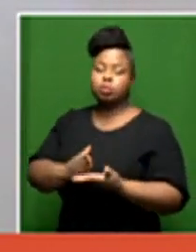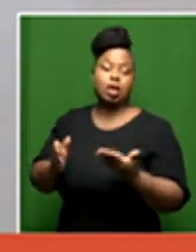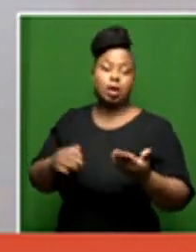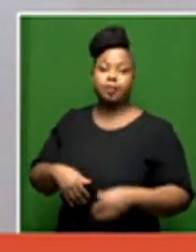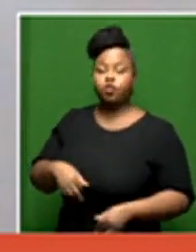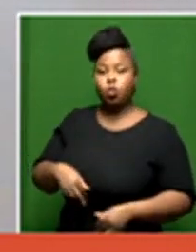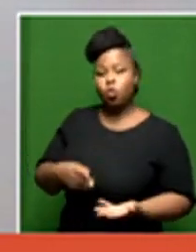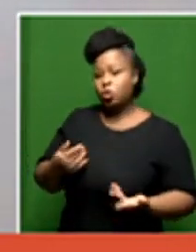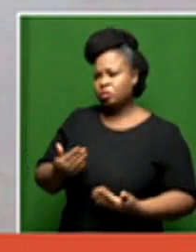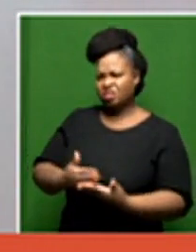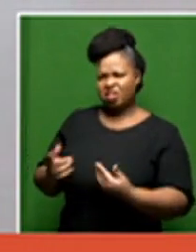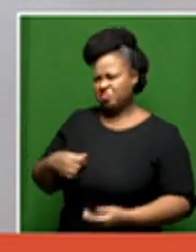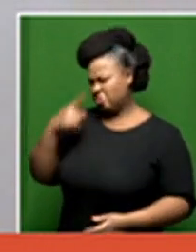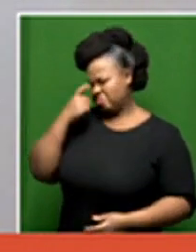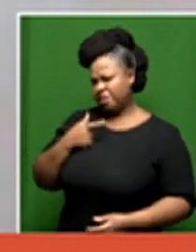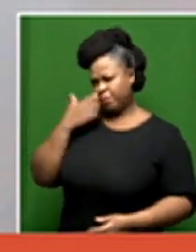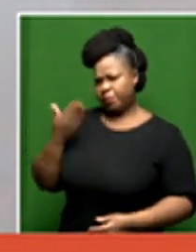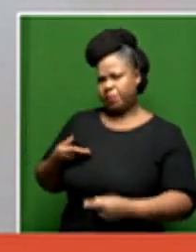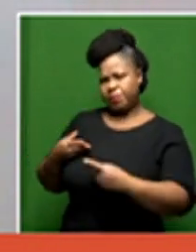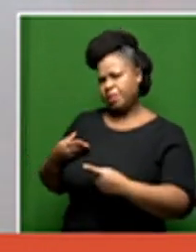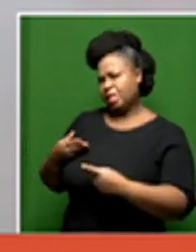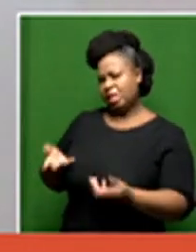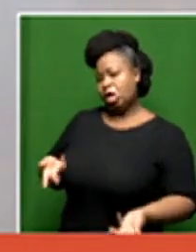their religion, they don't believe in